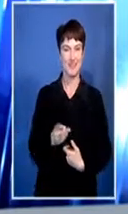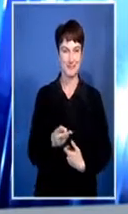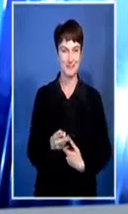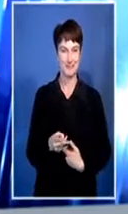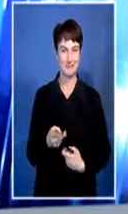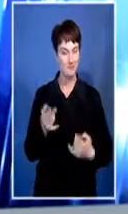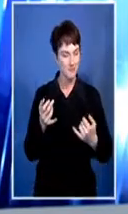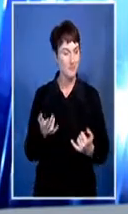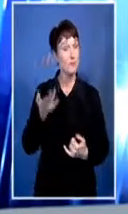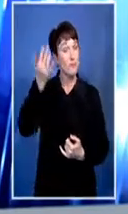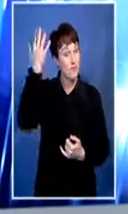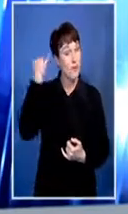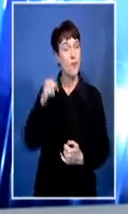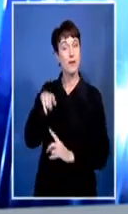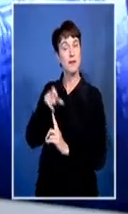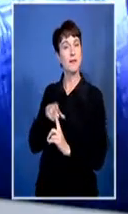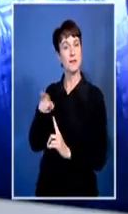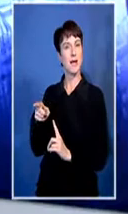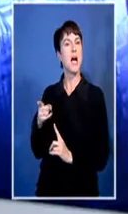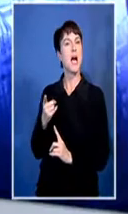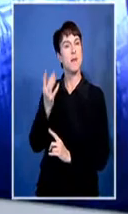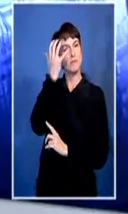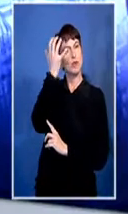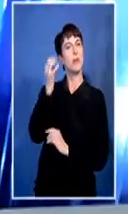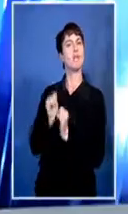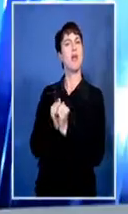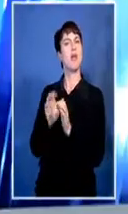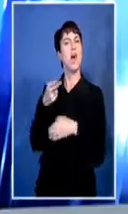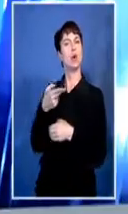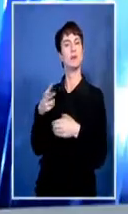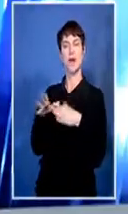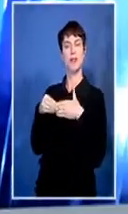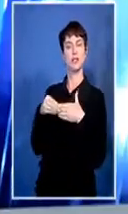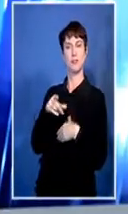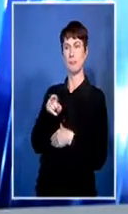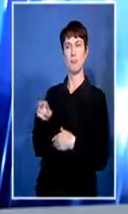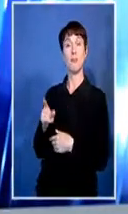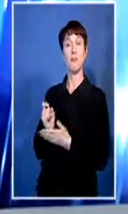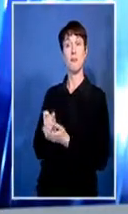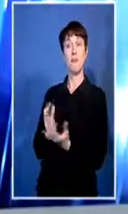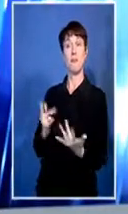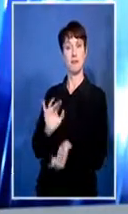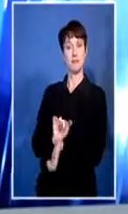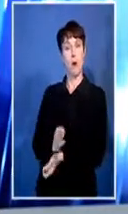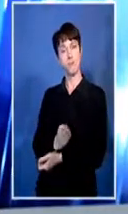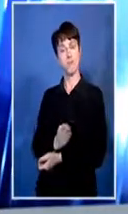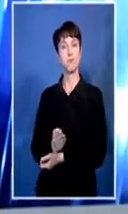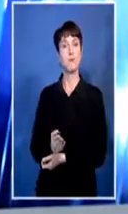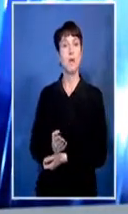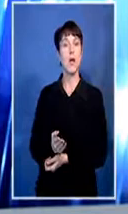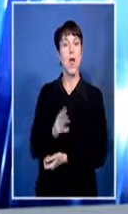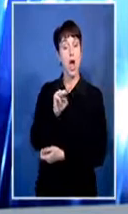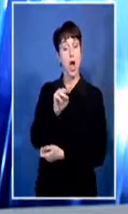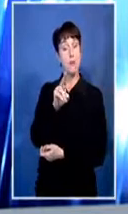the once democratically elected Muslim Brotherhood leadership is currently in detention, that Mr. Morsi's whereabouts are not